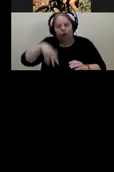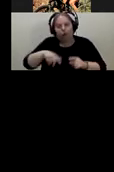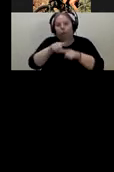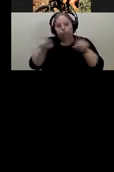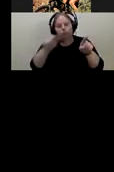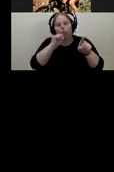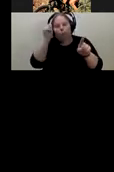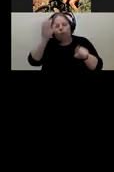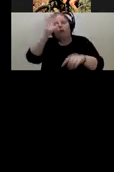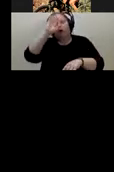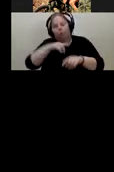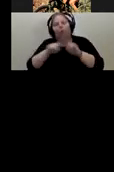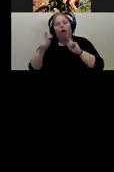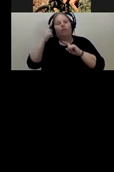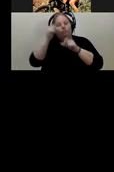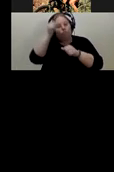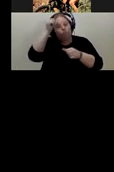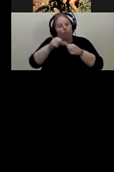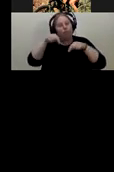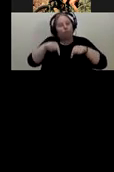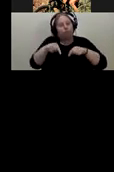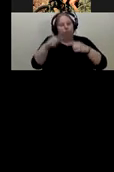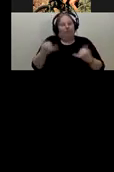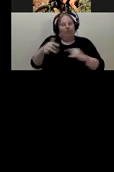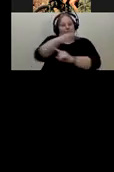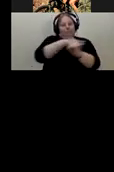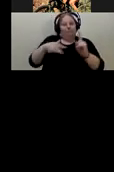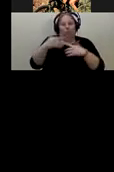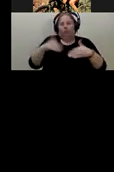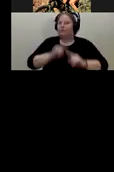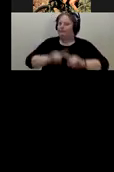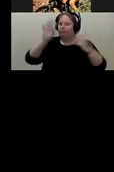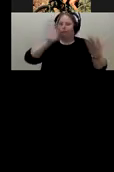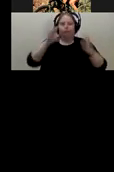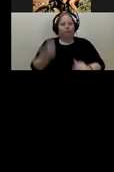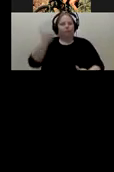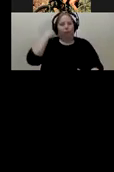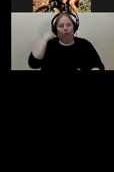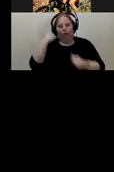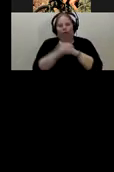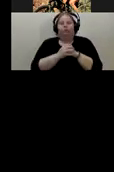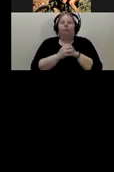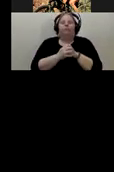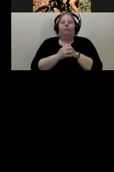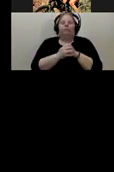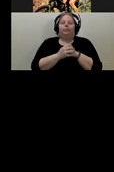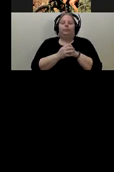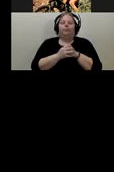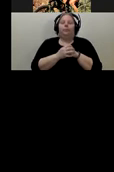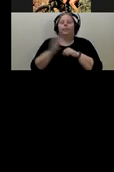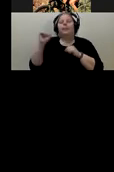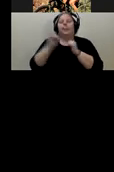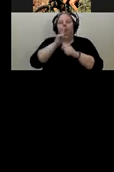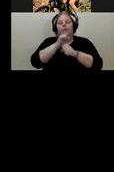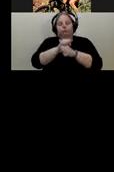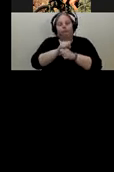just remembering that we are in a very different place right now, and that how we carry ourselves and our